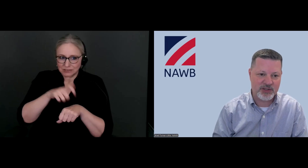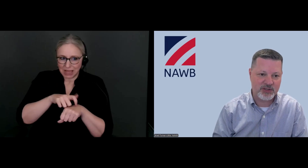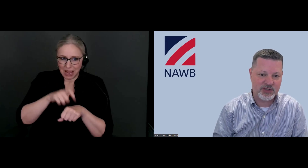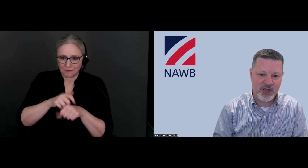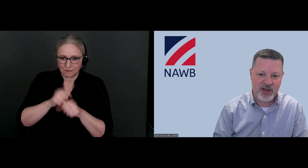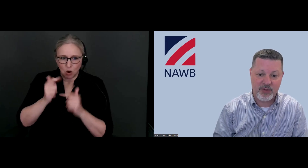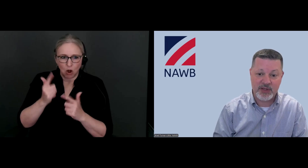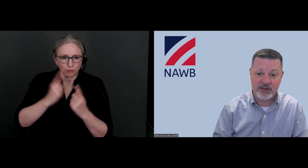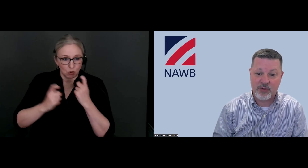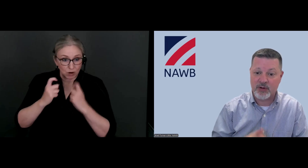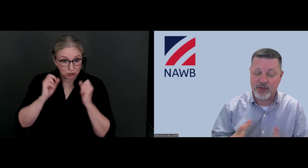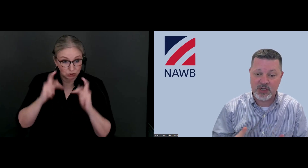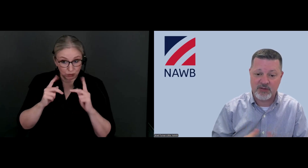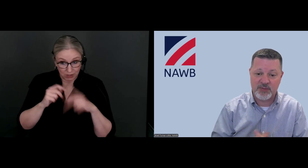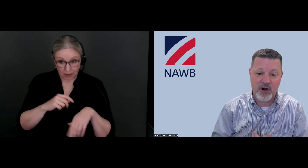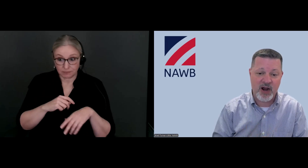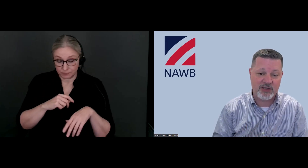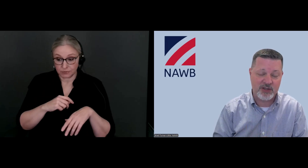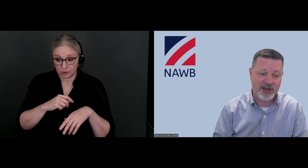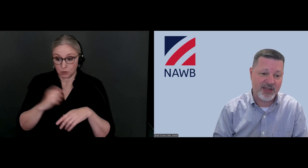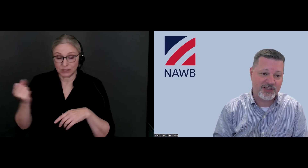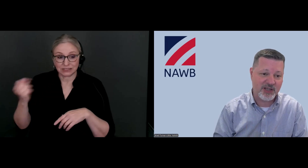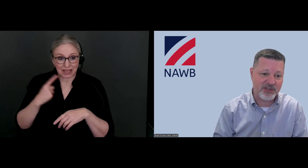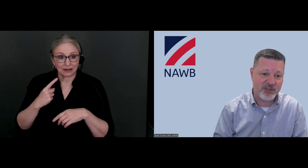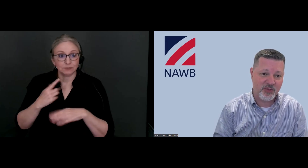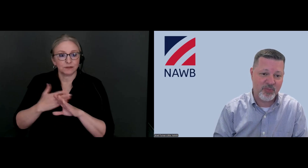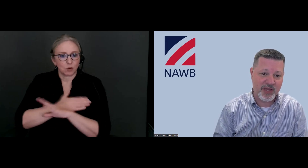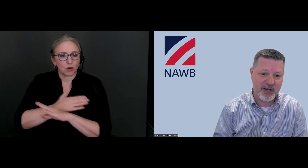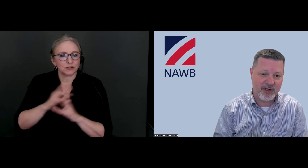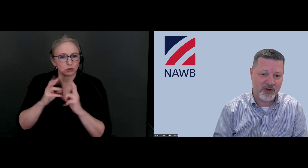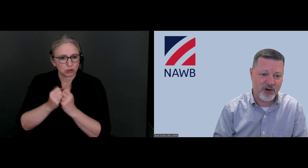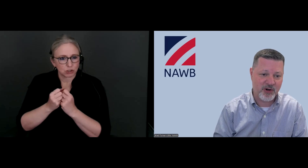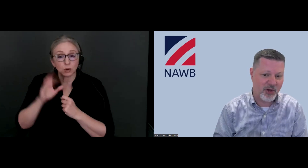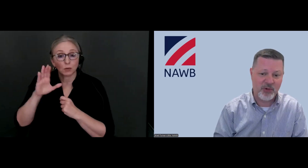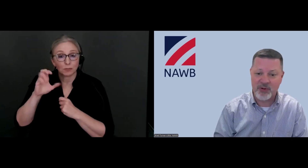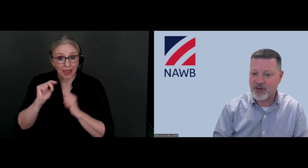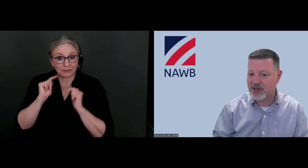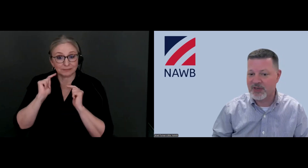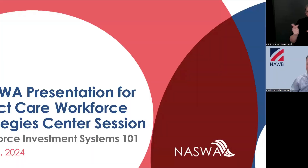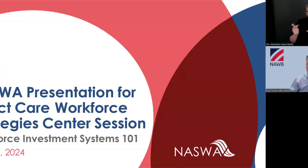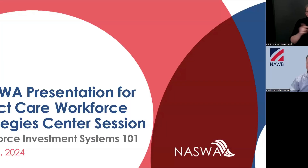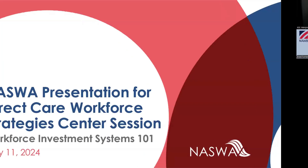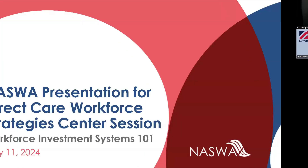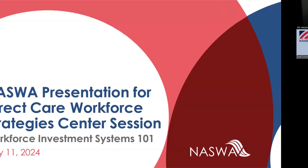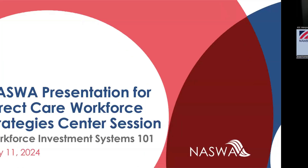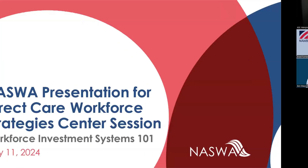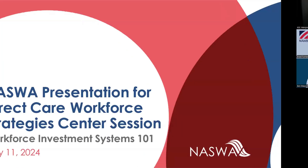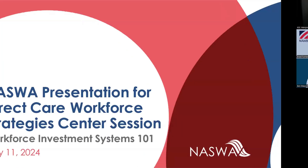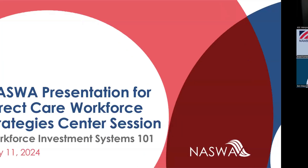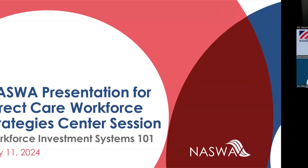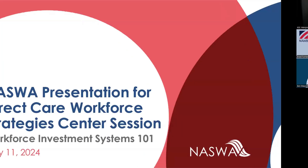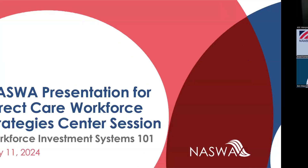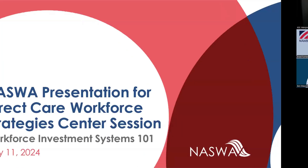y'all's questions that were received prior to today's session. So Ben, I'm going to turn it over to you.